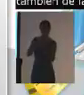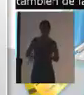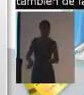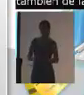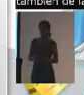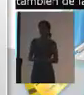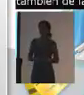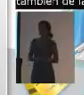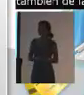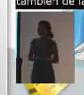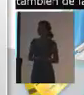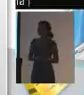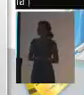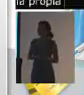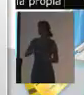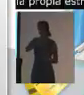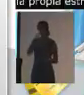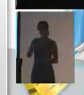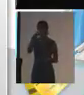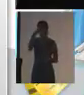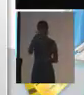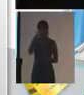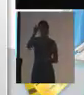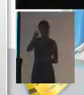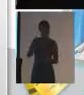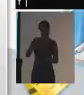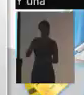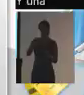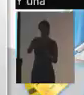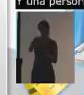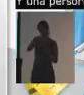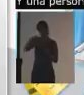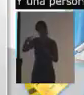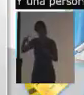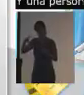pressure that the person itself makes against the structure. Also,